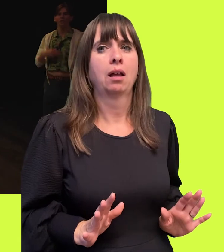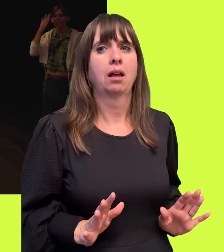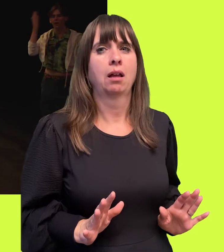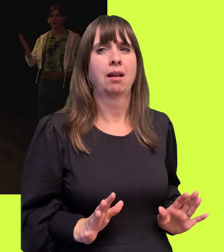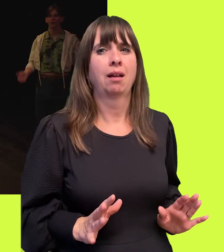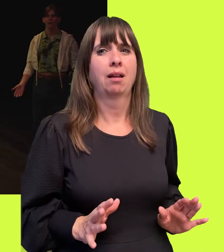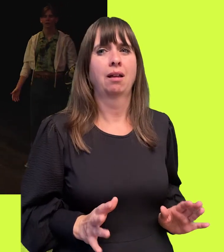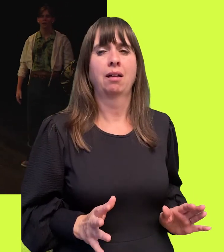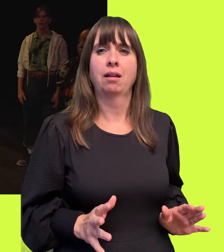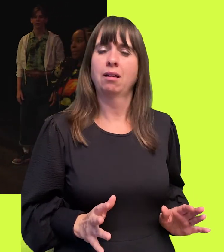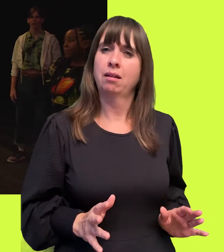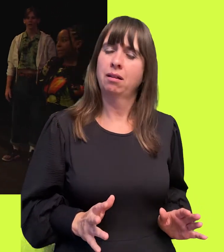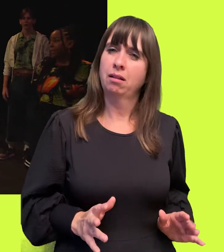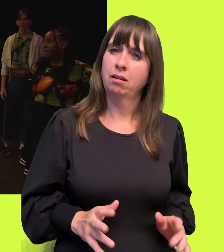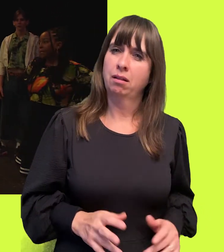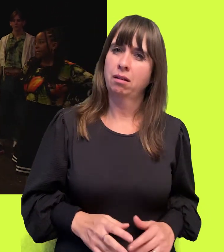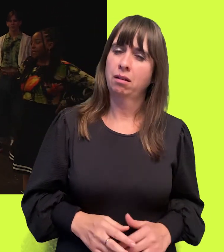I don't know. I